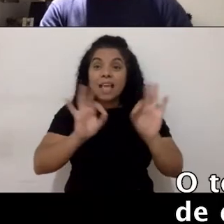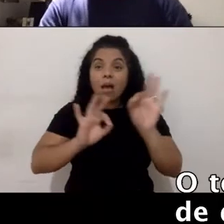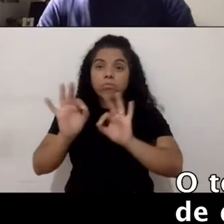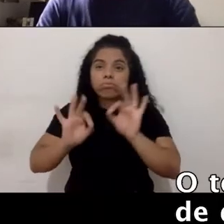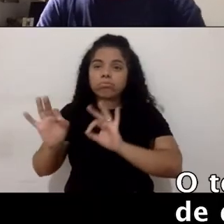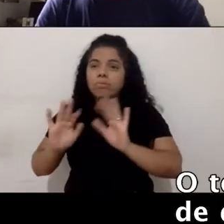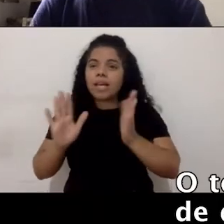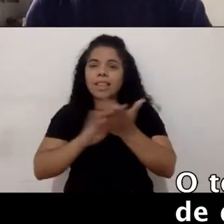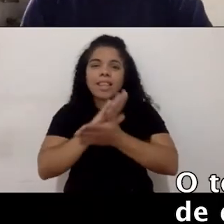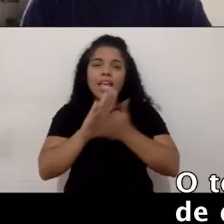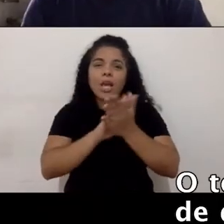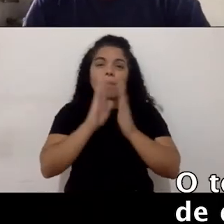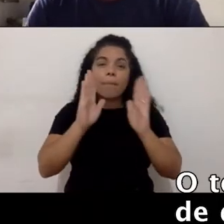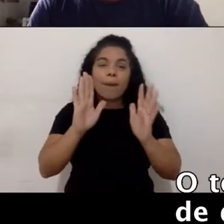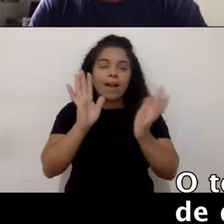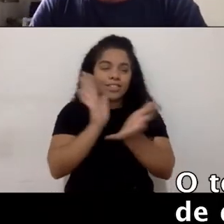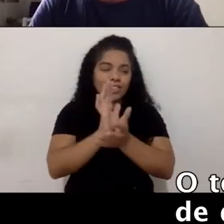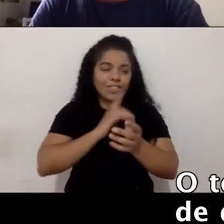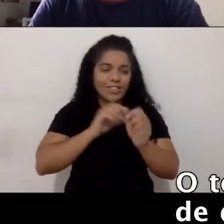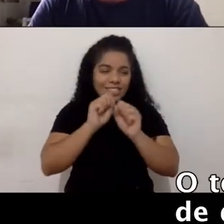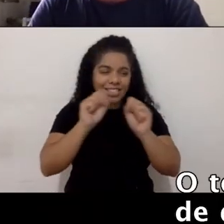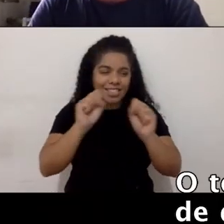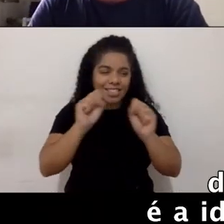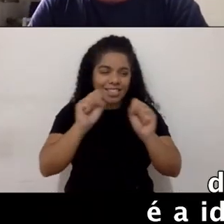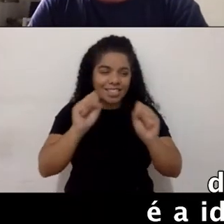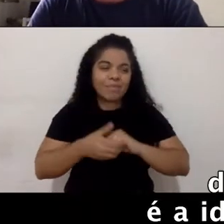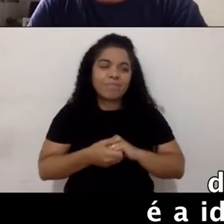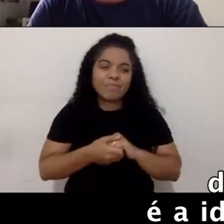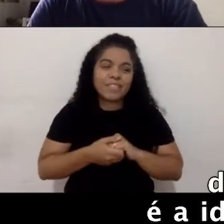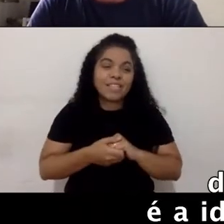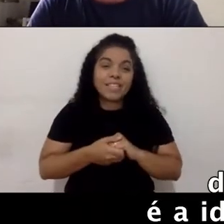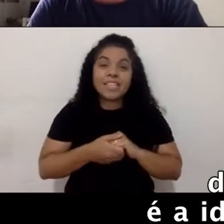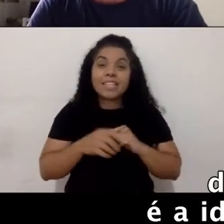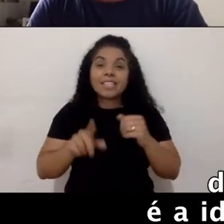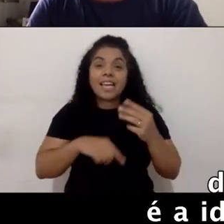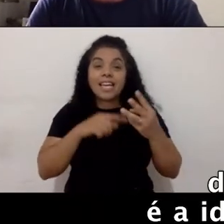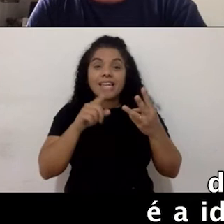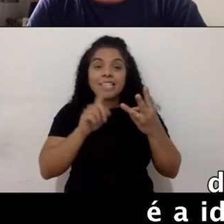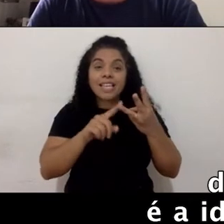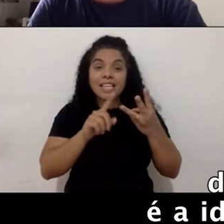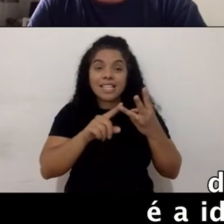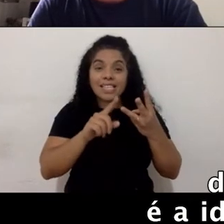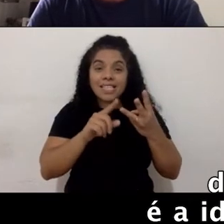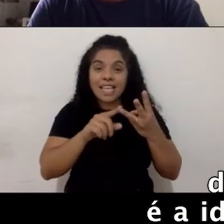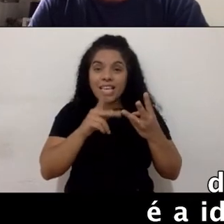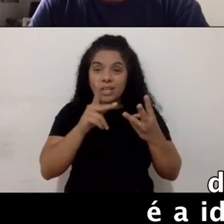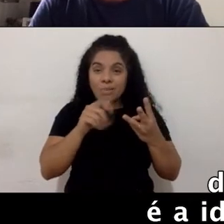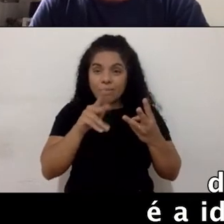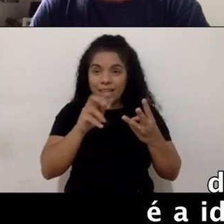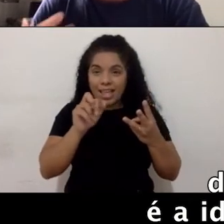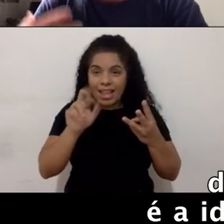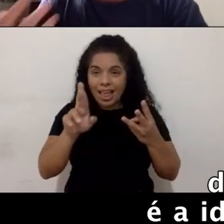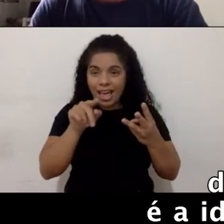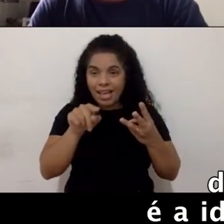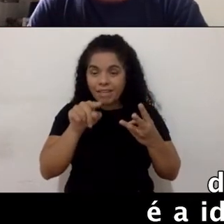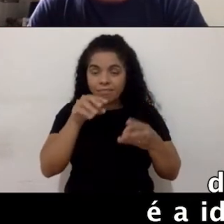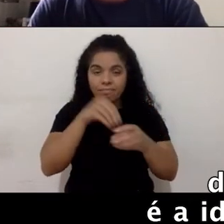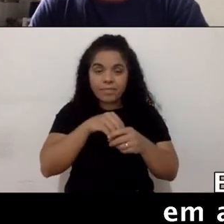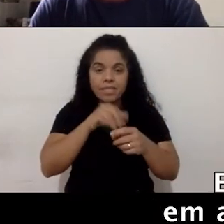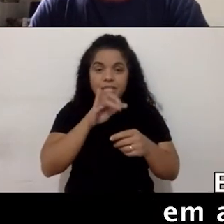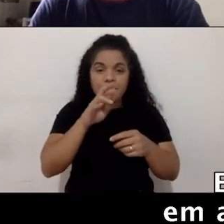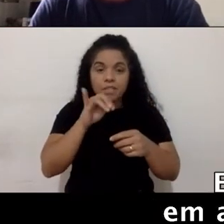And so the third pillar, the third thing I'm going to talk about with this composable infrastructure idea is the idea of, I was thinking about